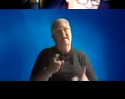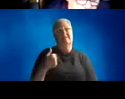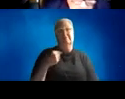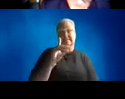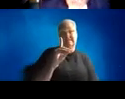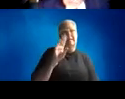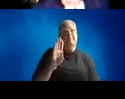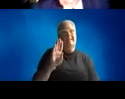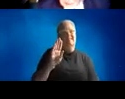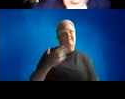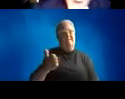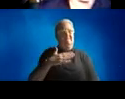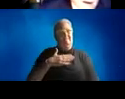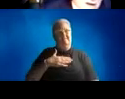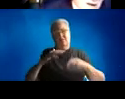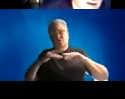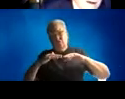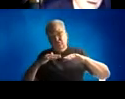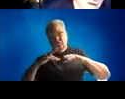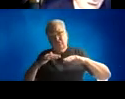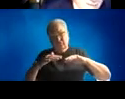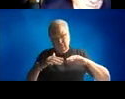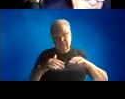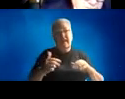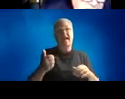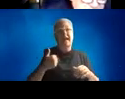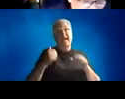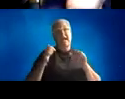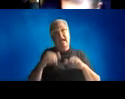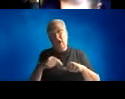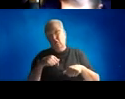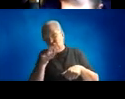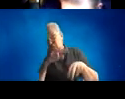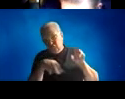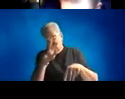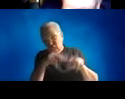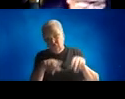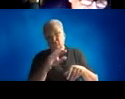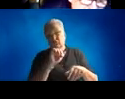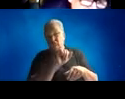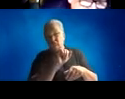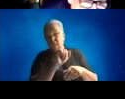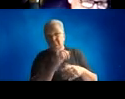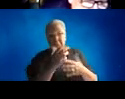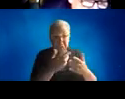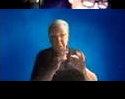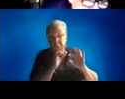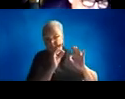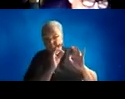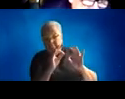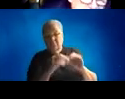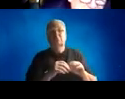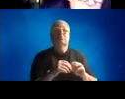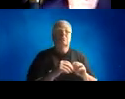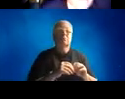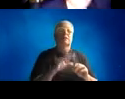would usually do family assessments and ask about individual members of the household, and I don't think our database is